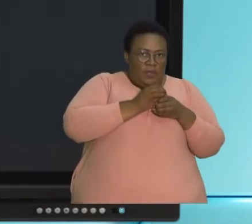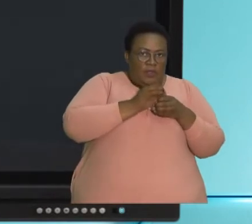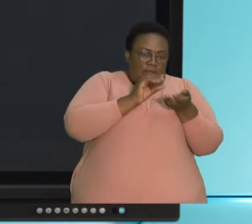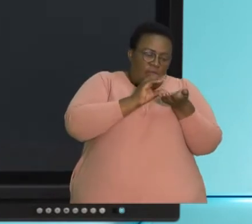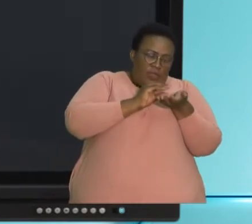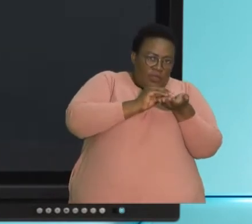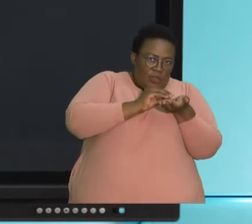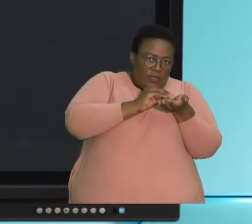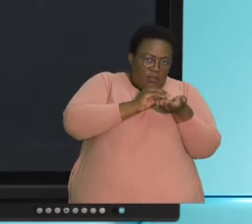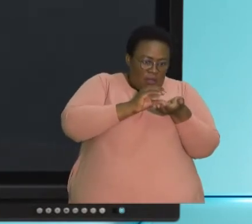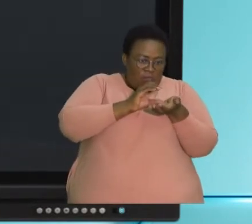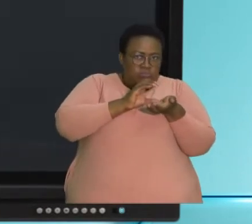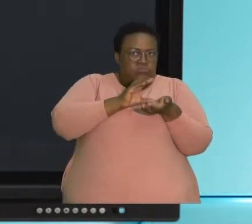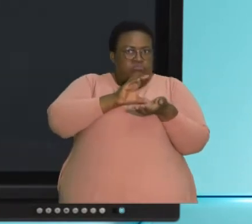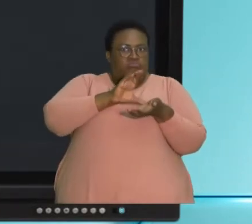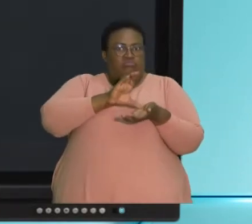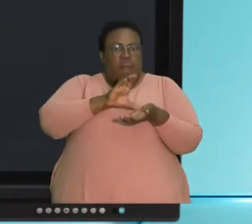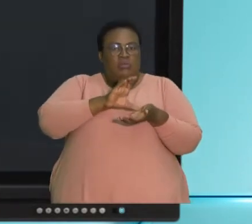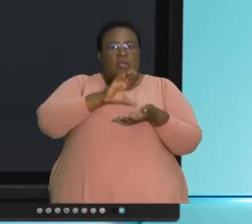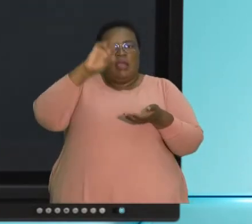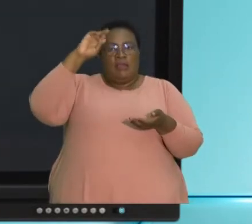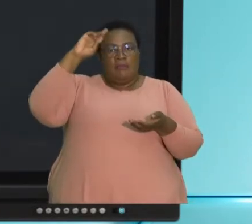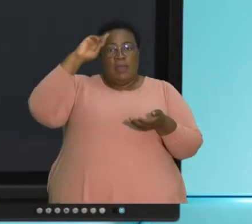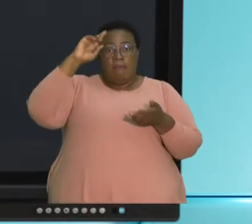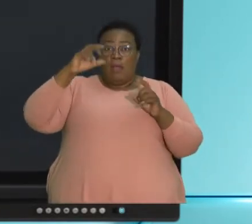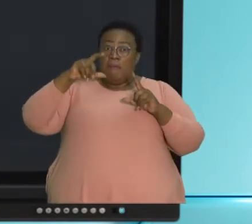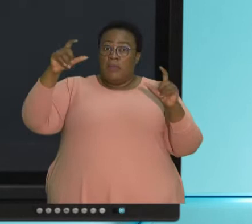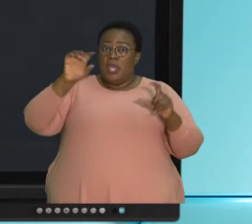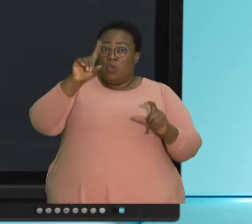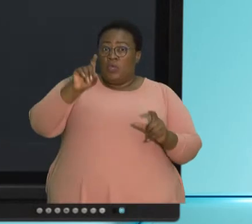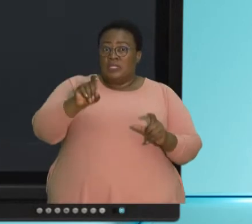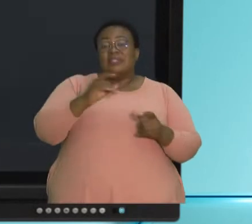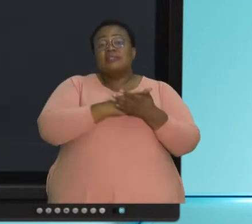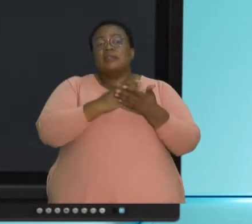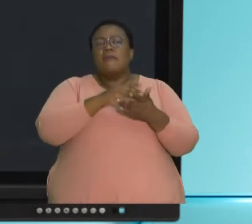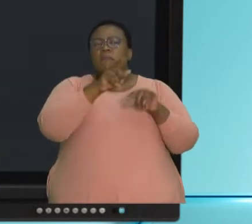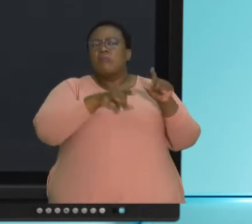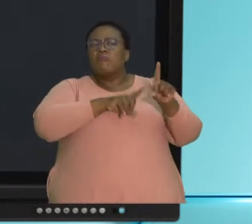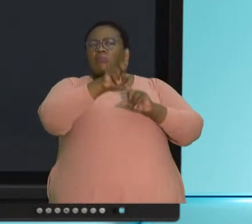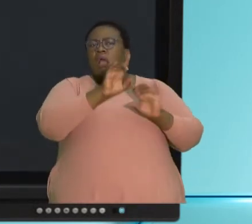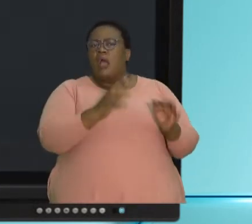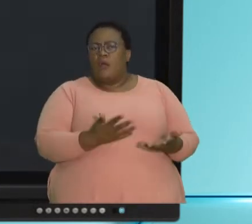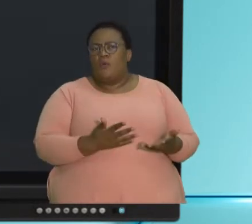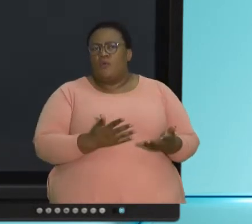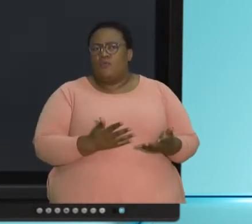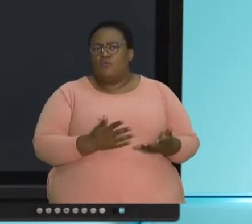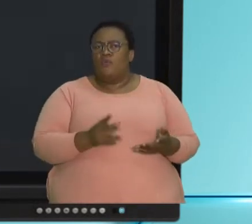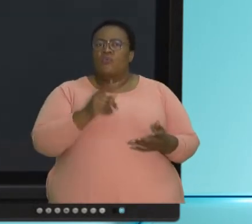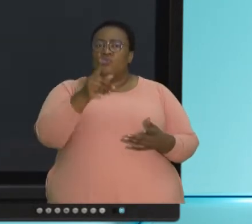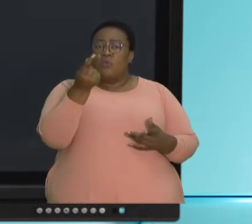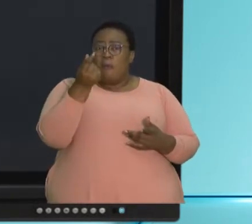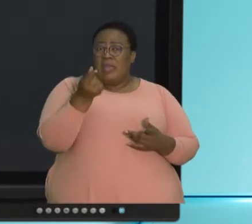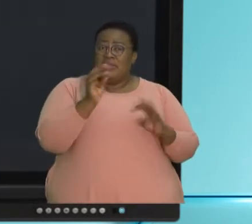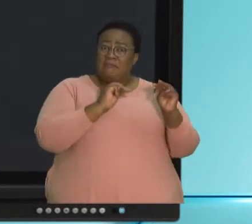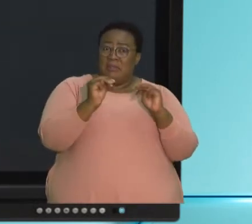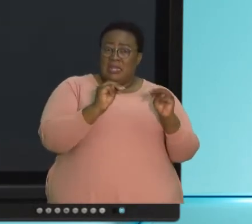a bigger portion. Remember our big question: how are some people successful? How do you manage your money? Do